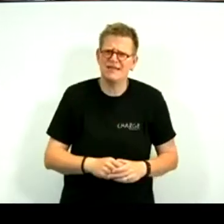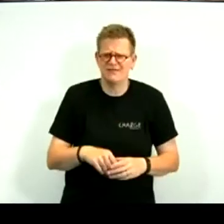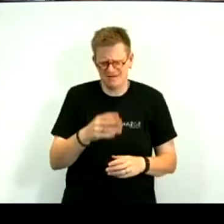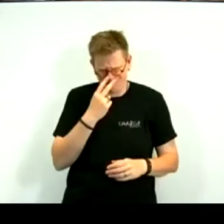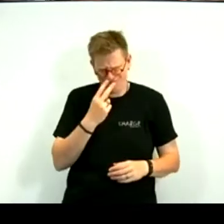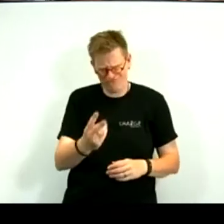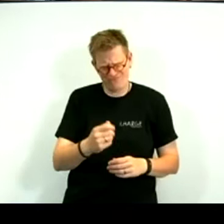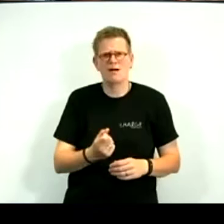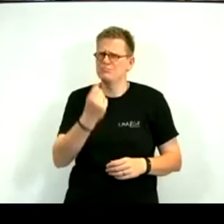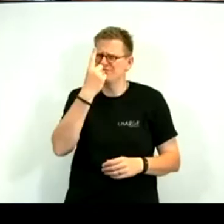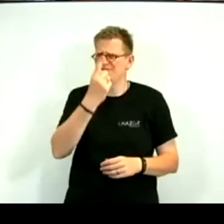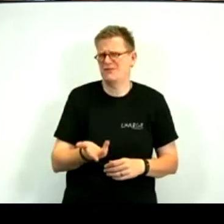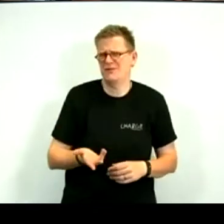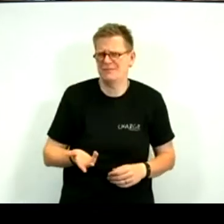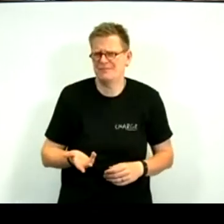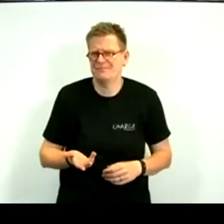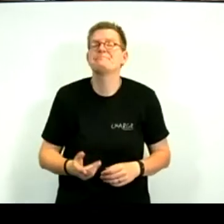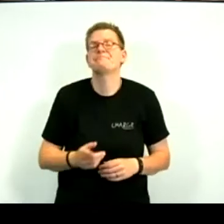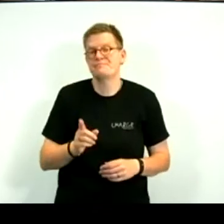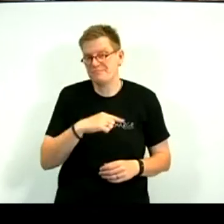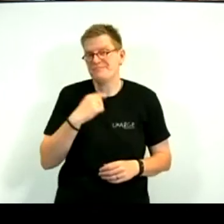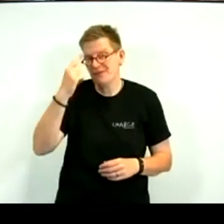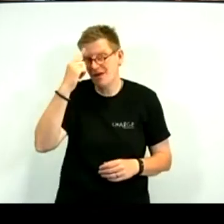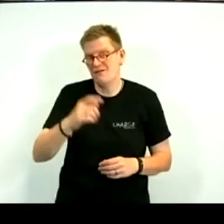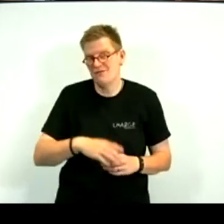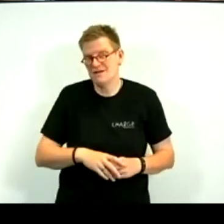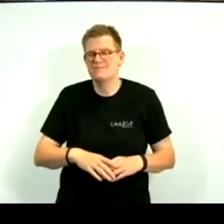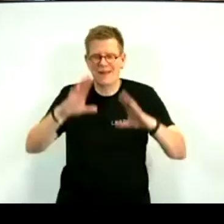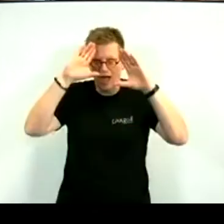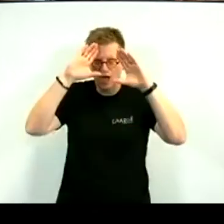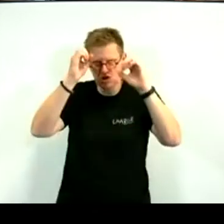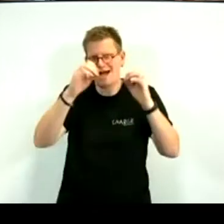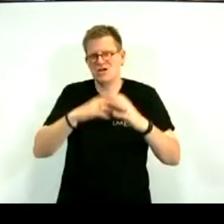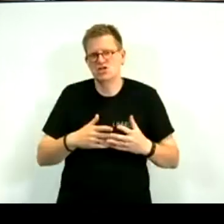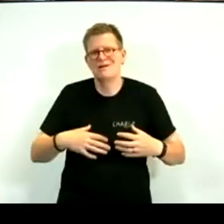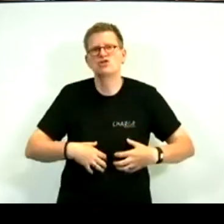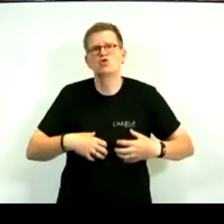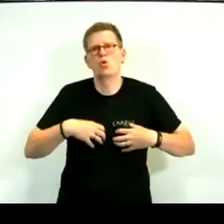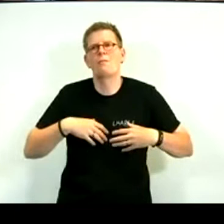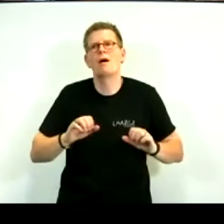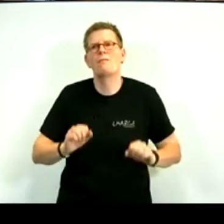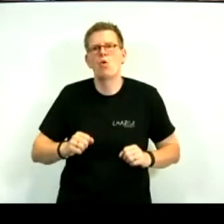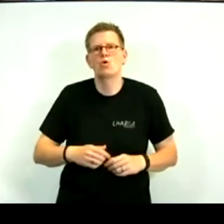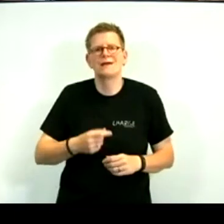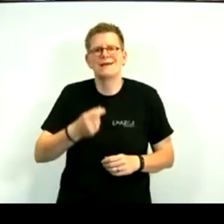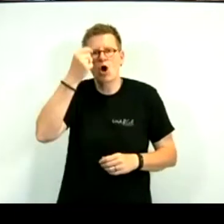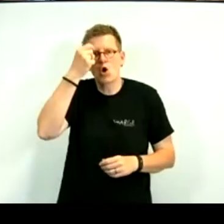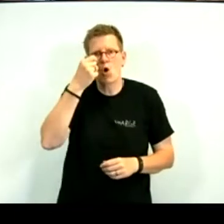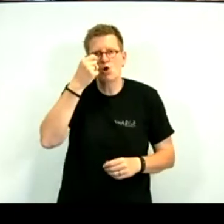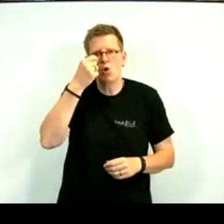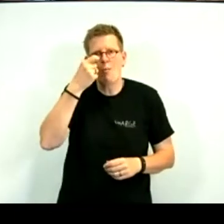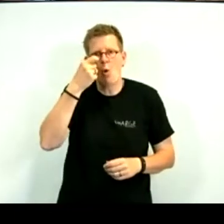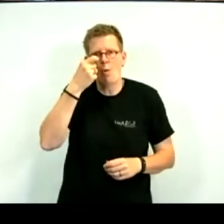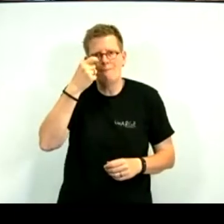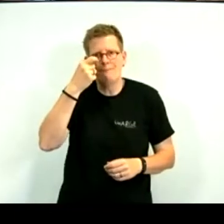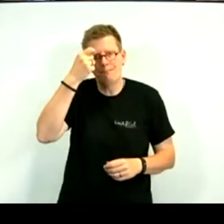a coloboma or part of the eye missing, in the iris at the very front of the eye, you can see that